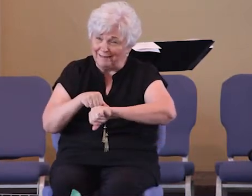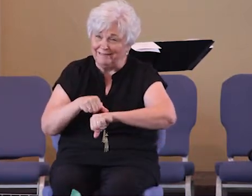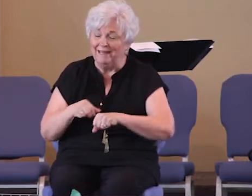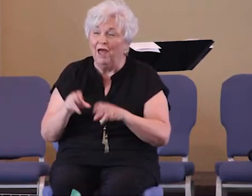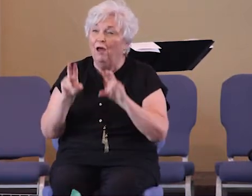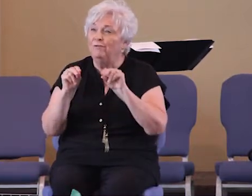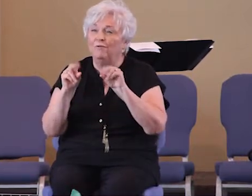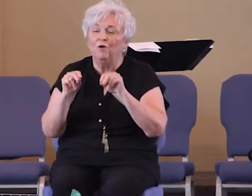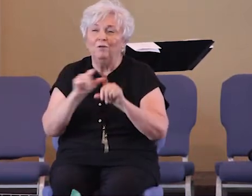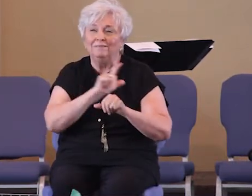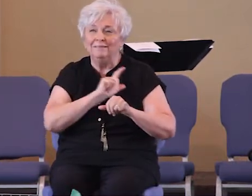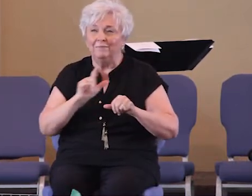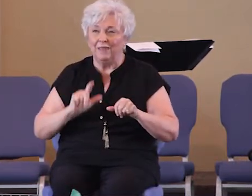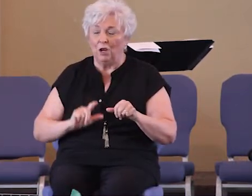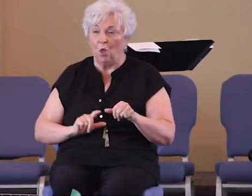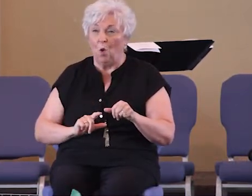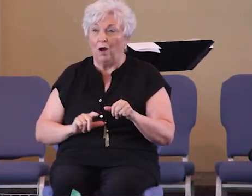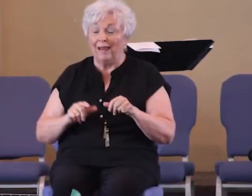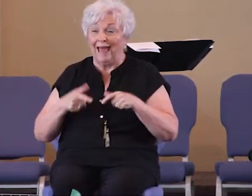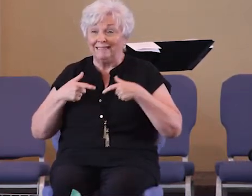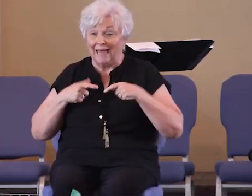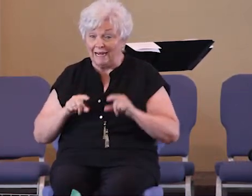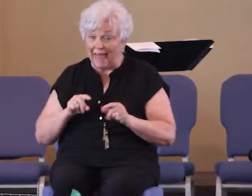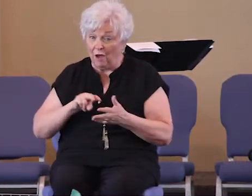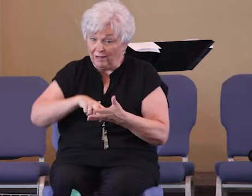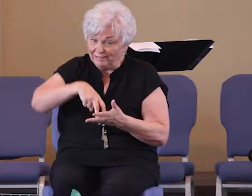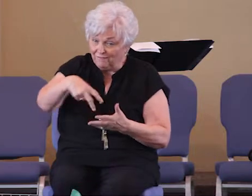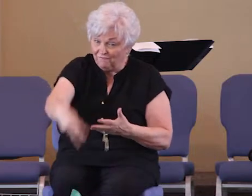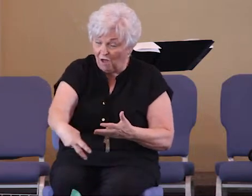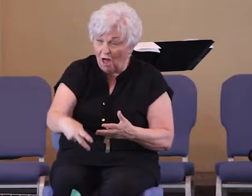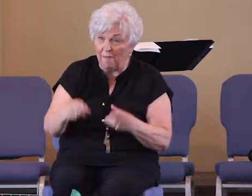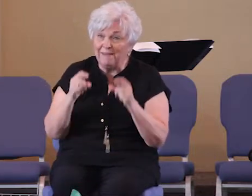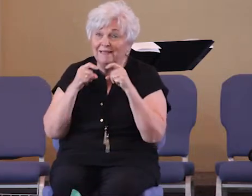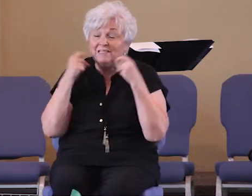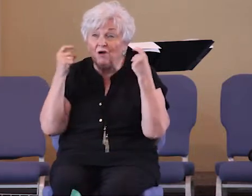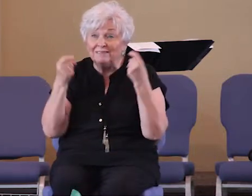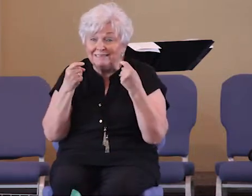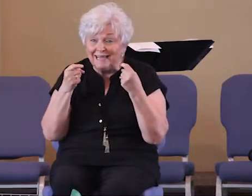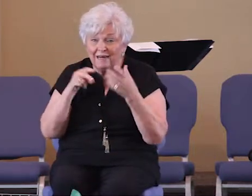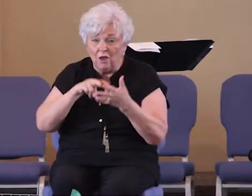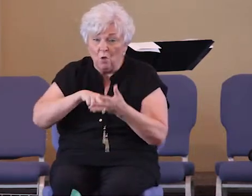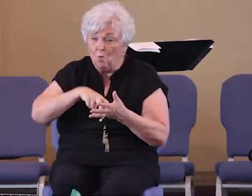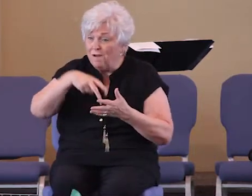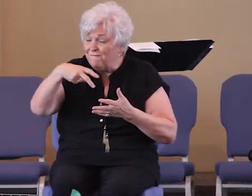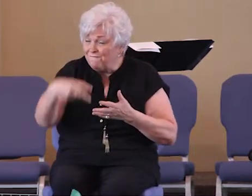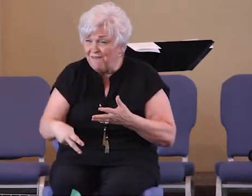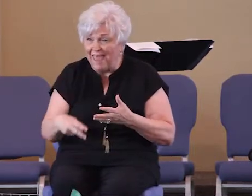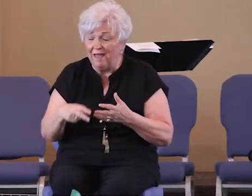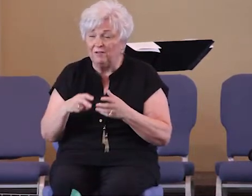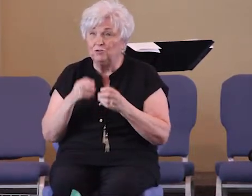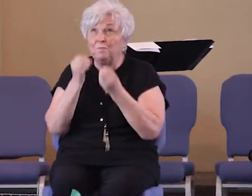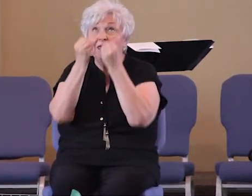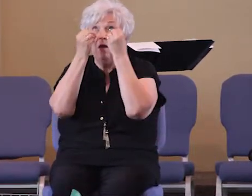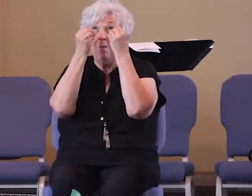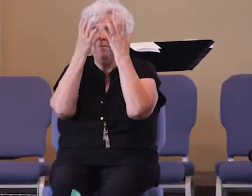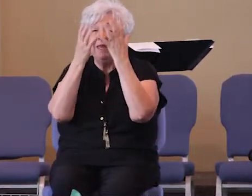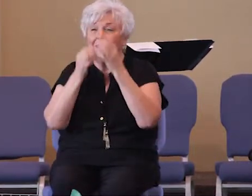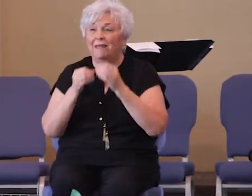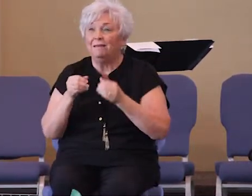us to fall because of our sin, because of our failure to be obedient and our failure to walk. And he will lift us up when we become